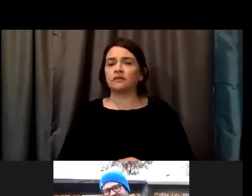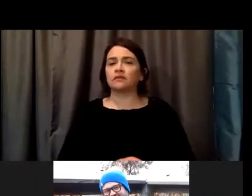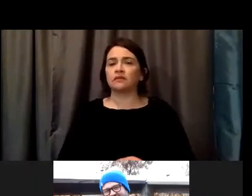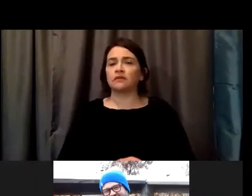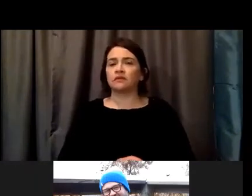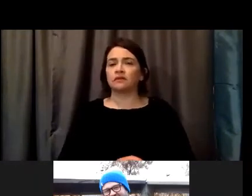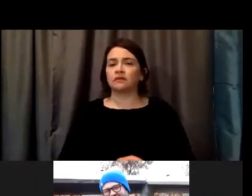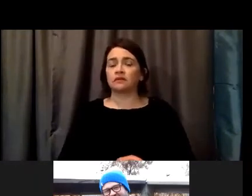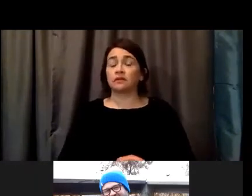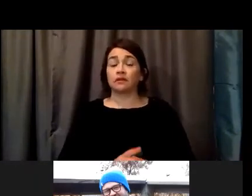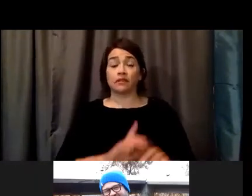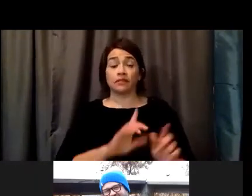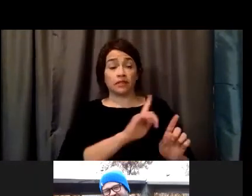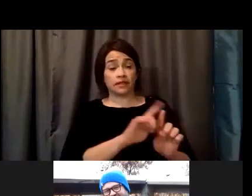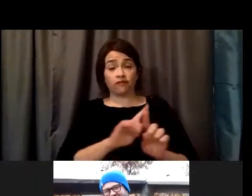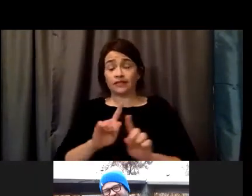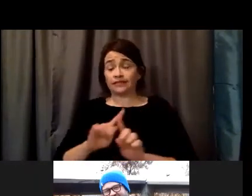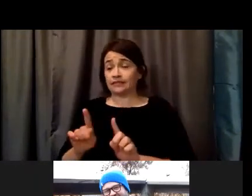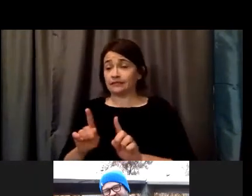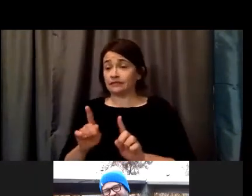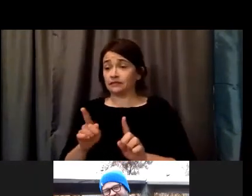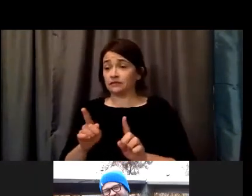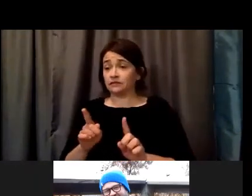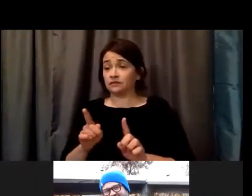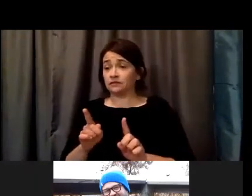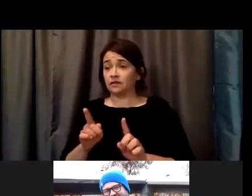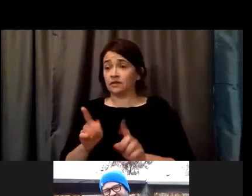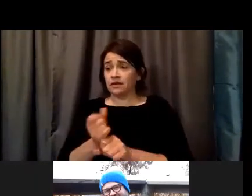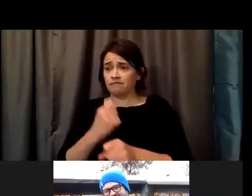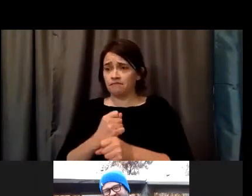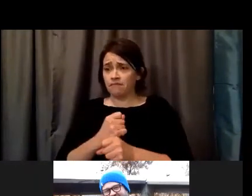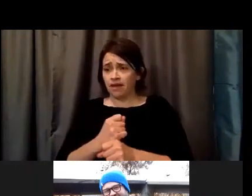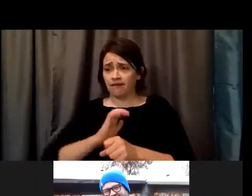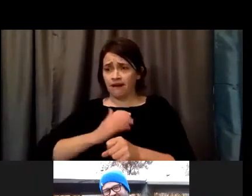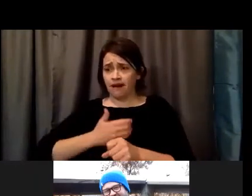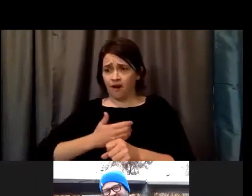who we are, to make up our identity as American.